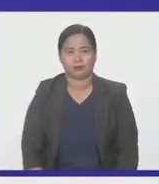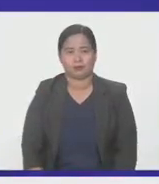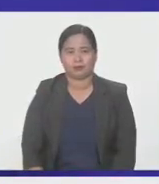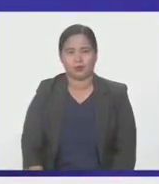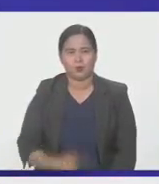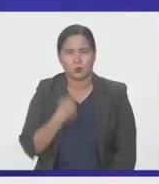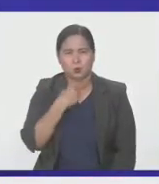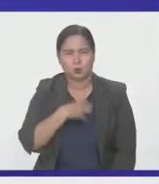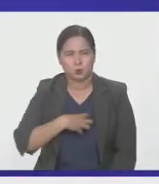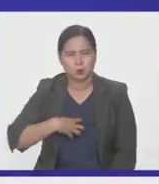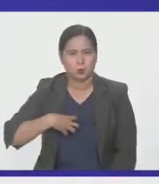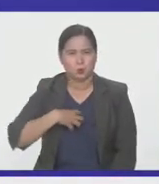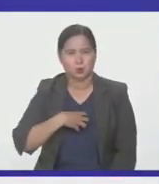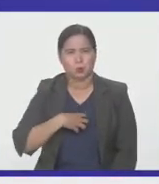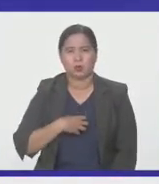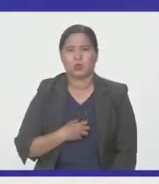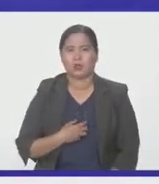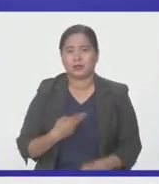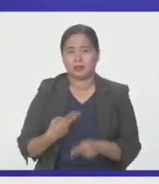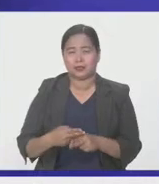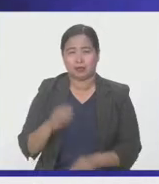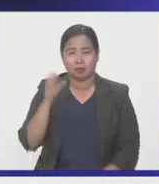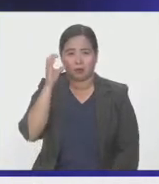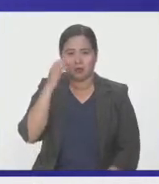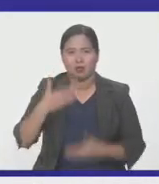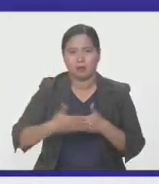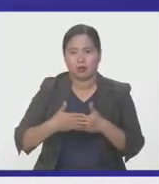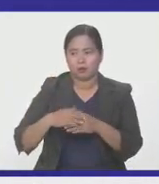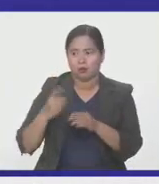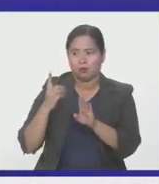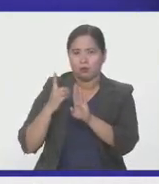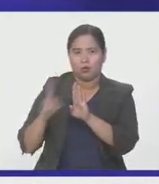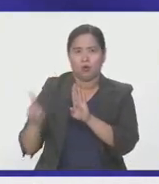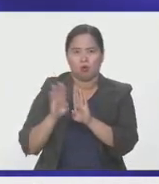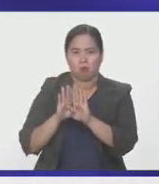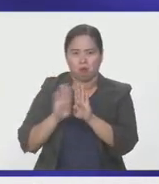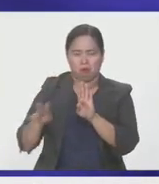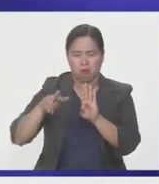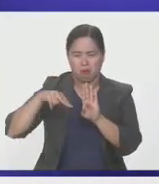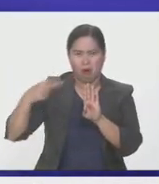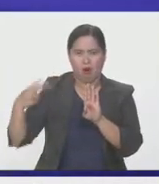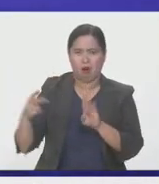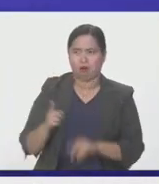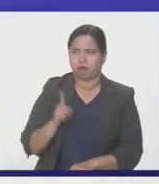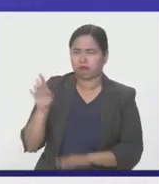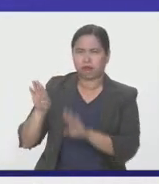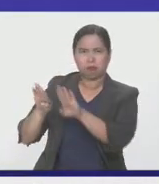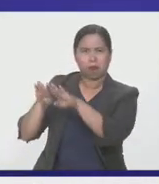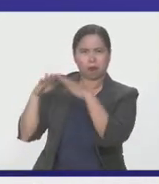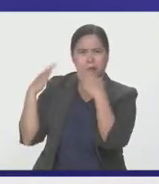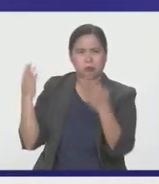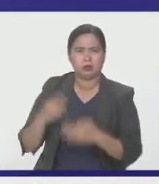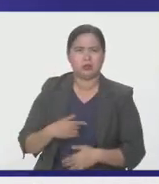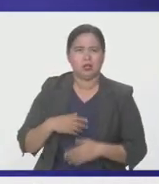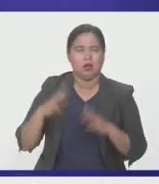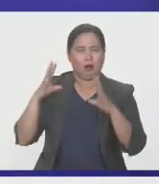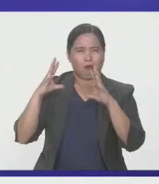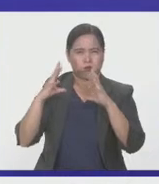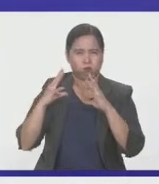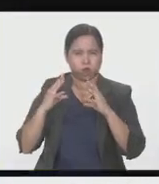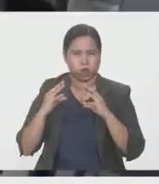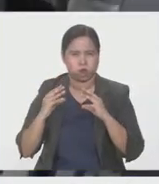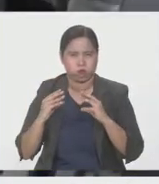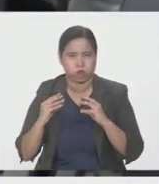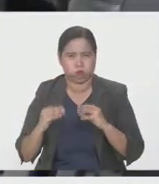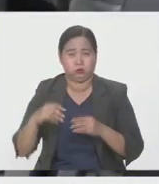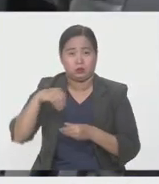Among the plaintiffs is Quang Tran, who was seated near the door plug that blew out midair, resulting in rapid depressurization